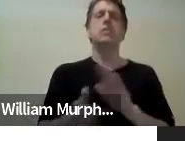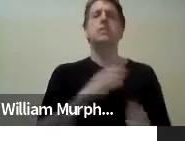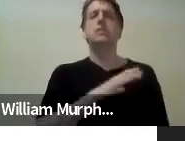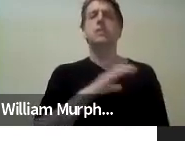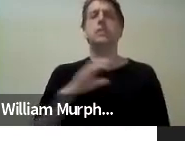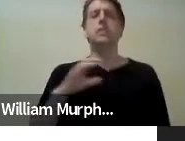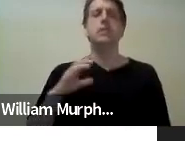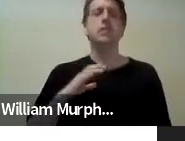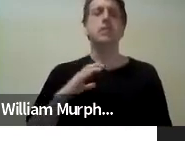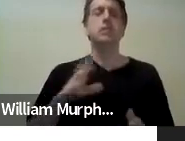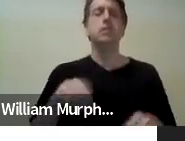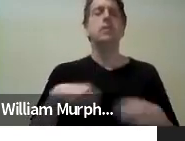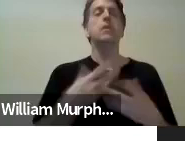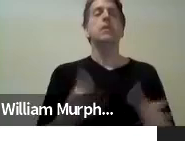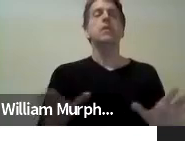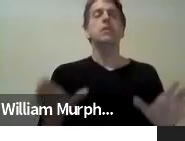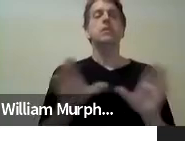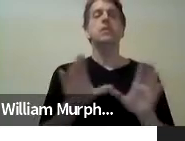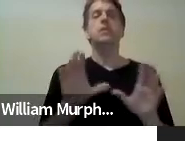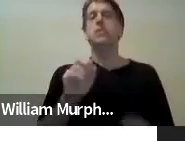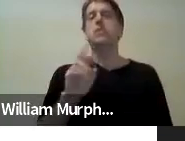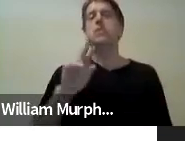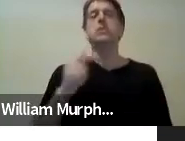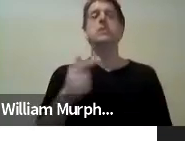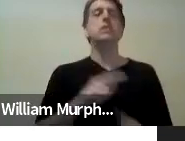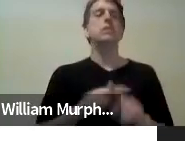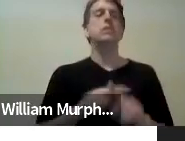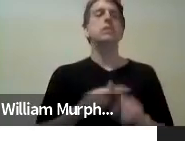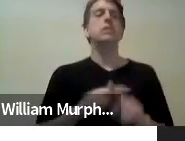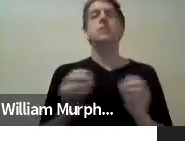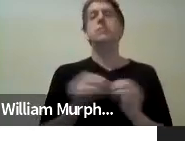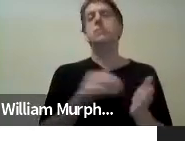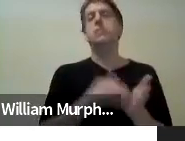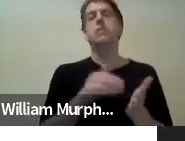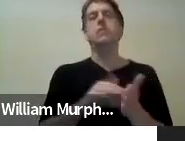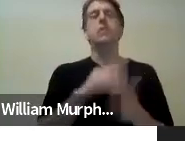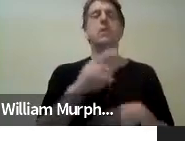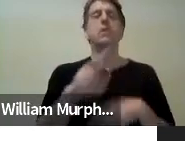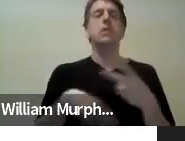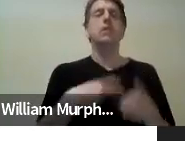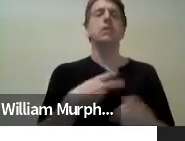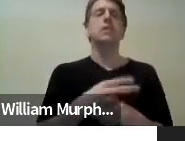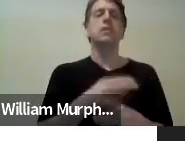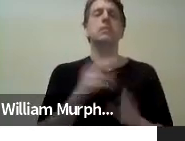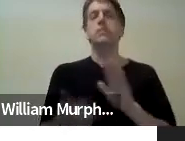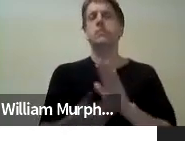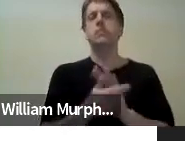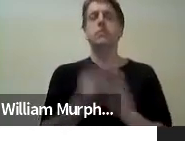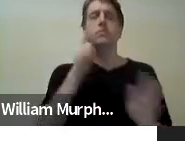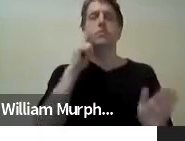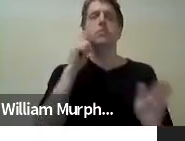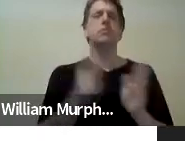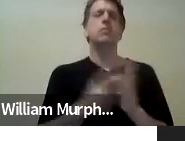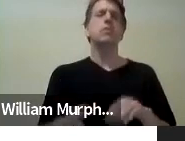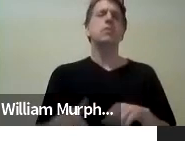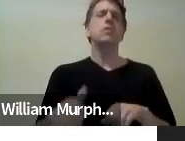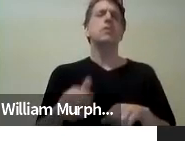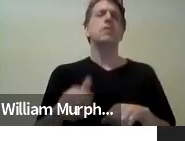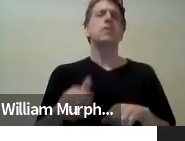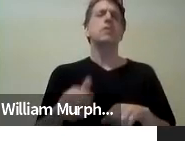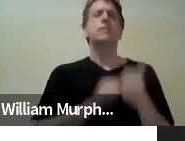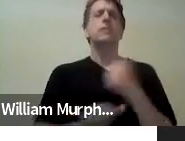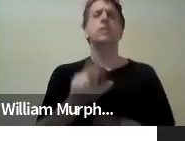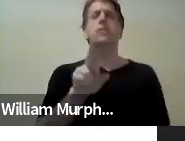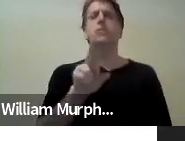visa certifying organization, but more frequently the types of crimes that you'll see that are covered under a U visa are things